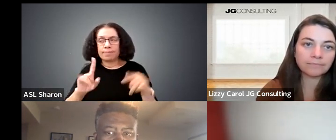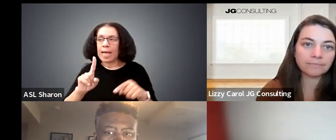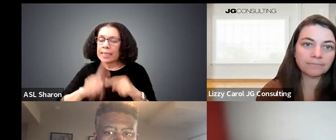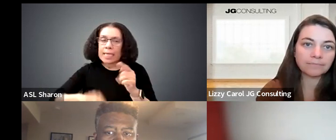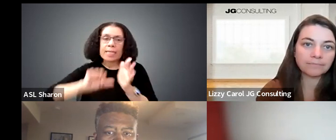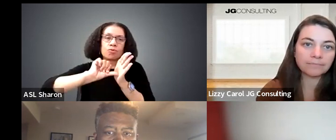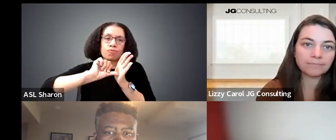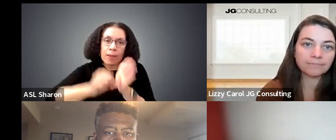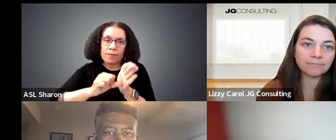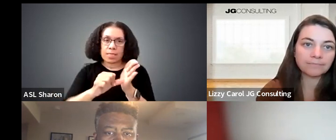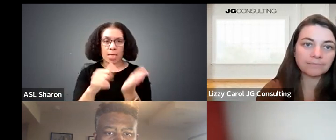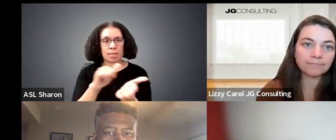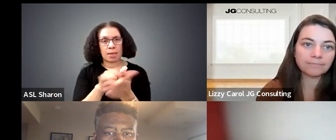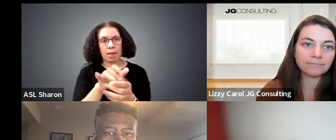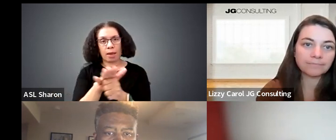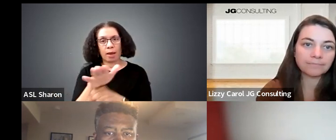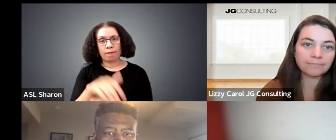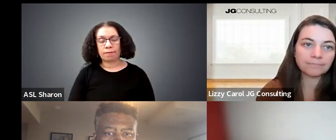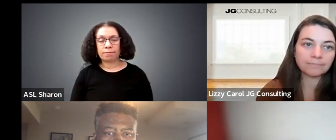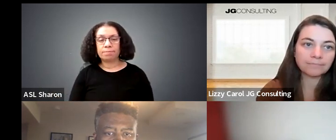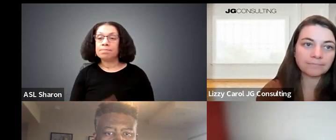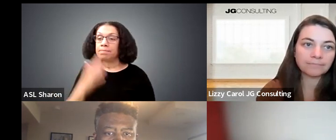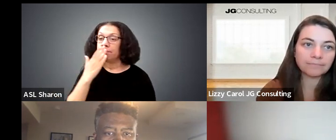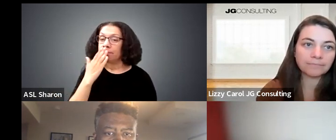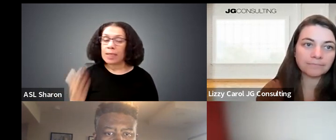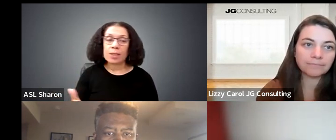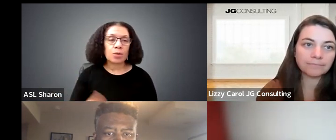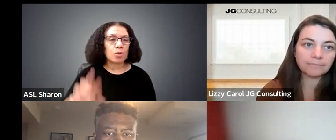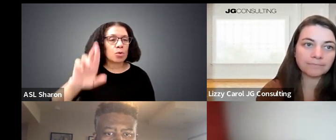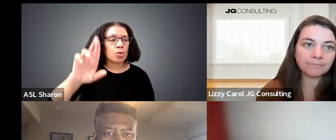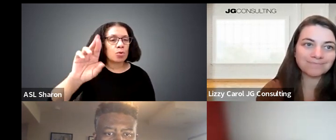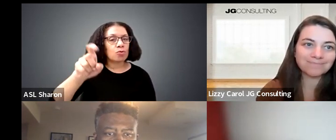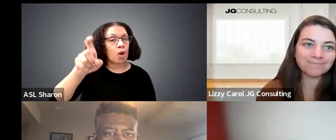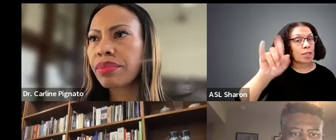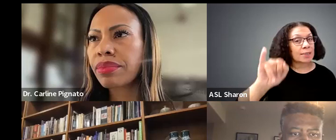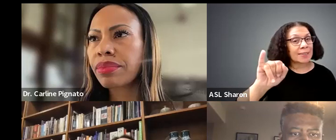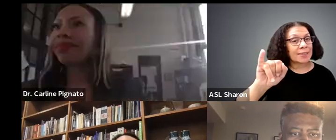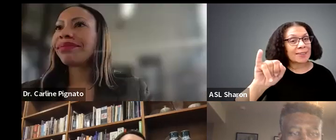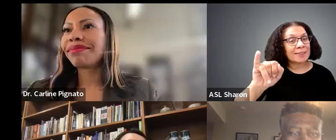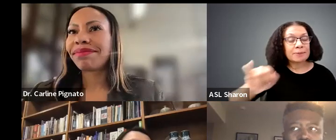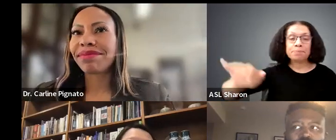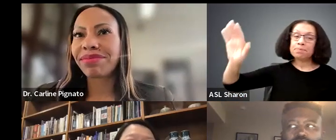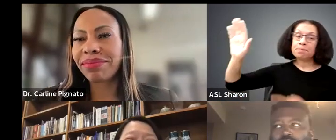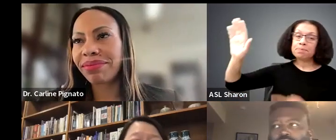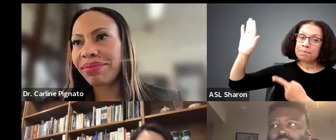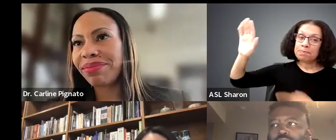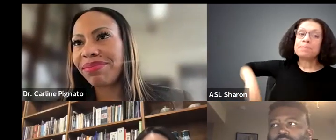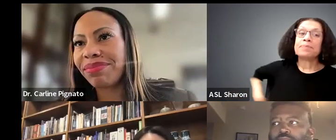Thank you. Thank you. Roxy, I think your hand's up. It is up, actually. I'm getting better at